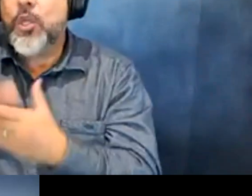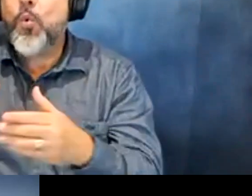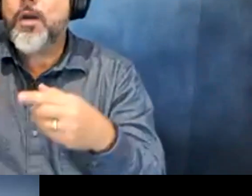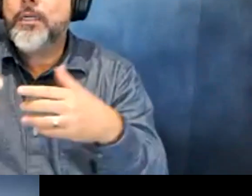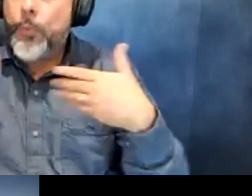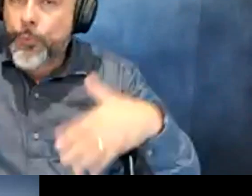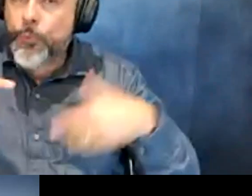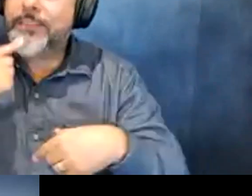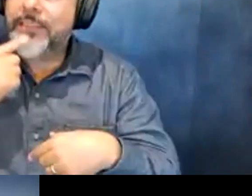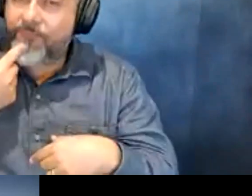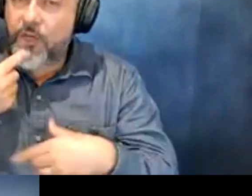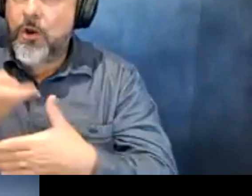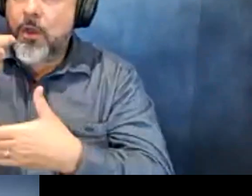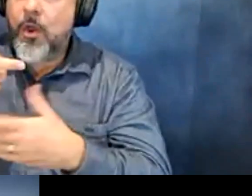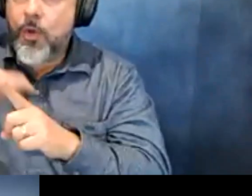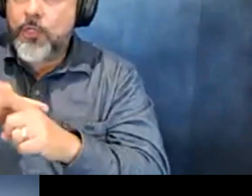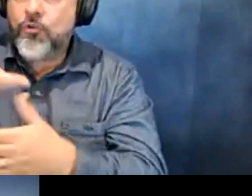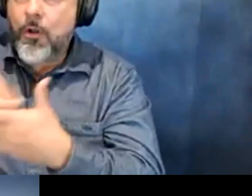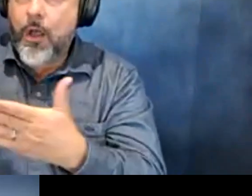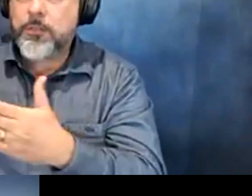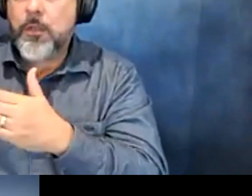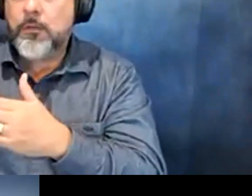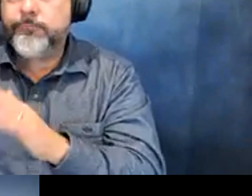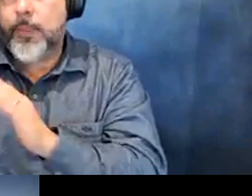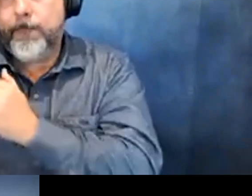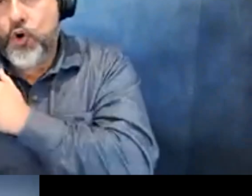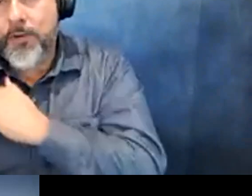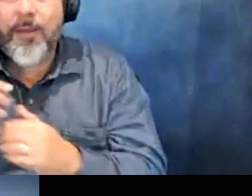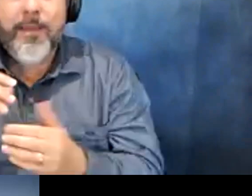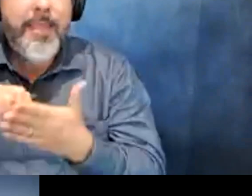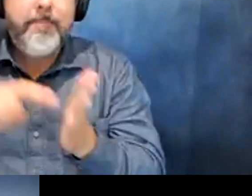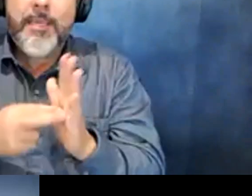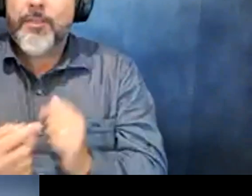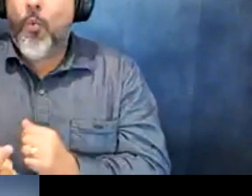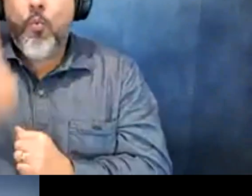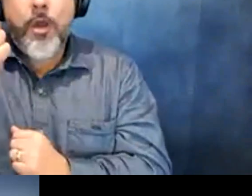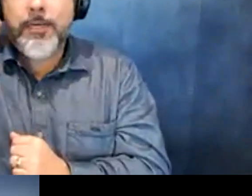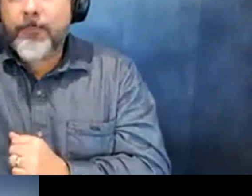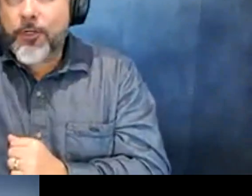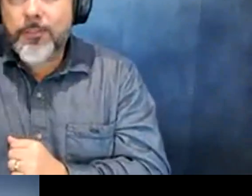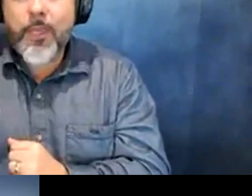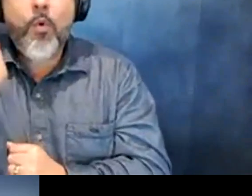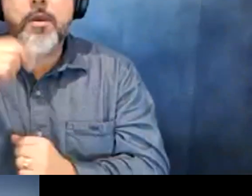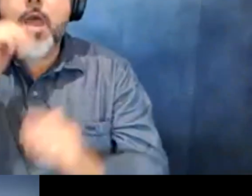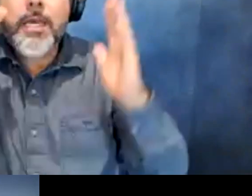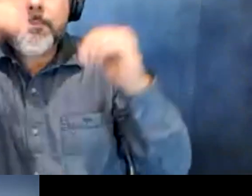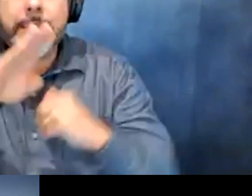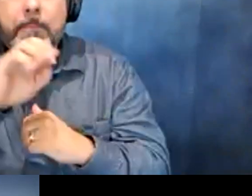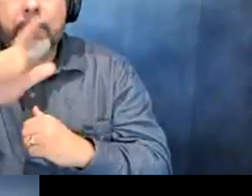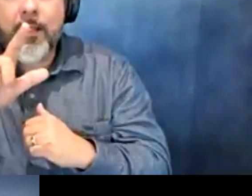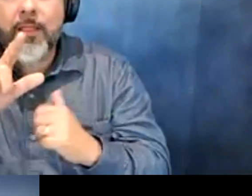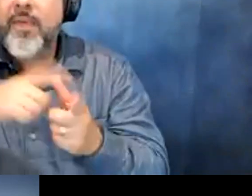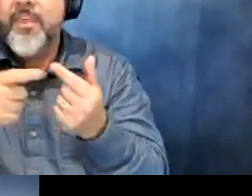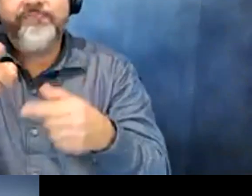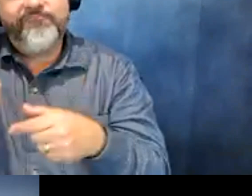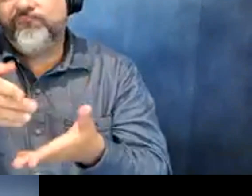that means that you are just one emergency, unexpected bill away from being evicted.